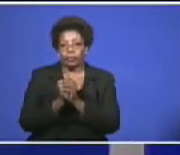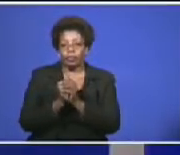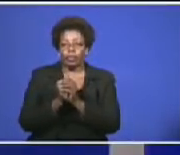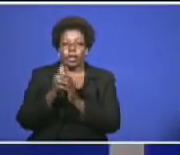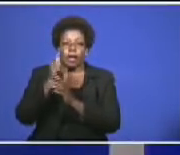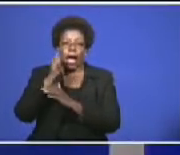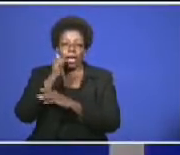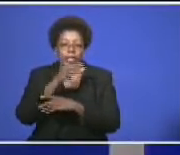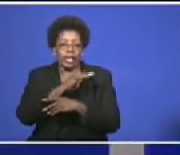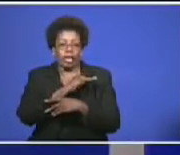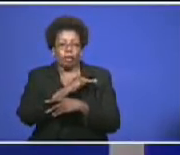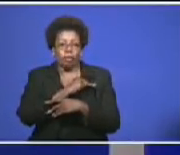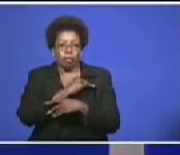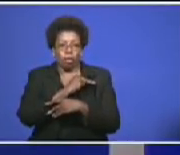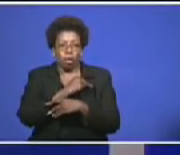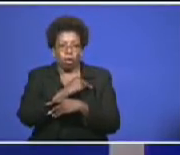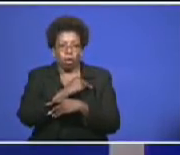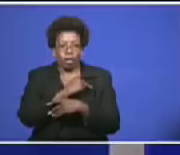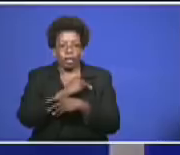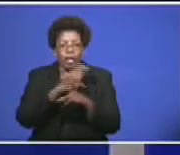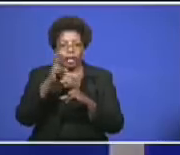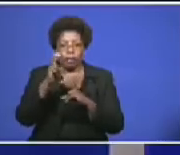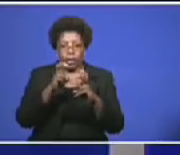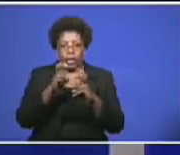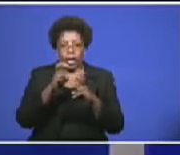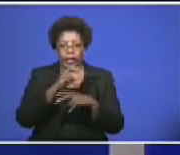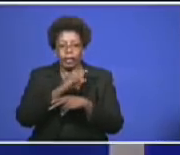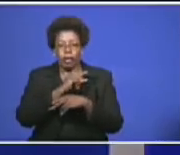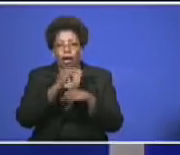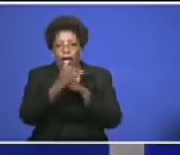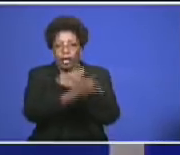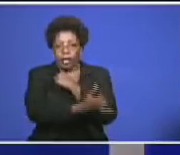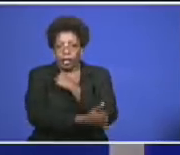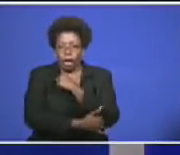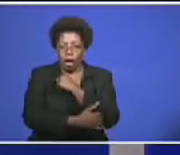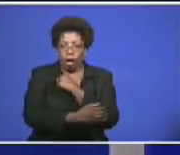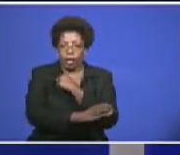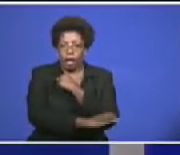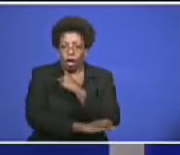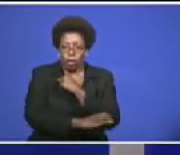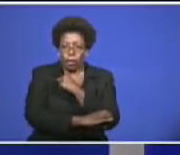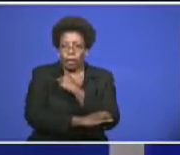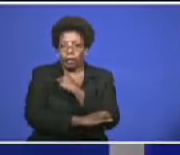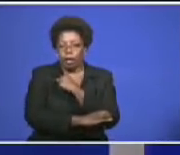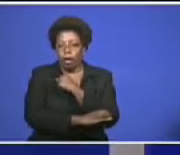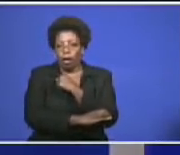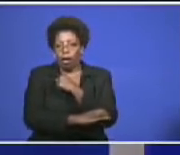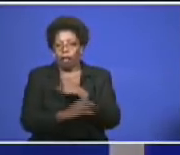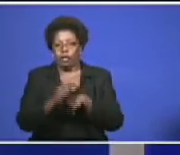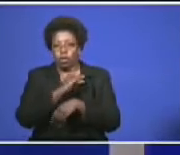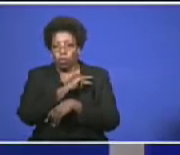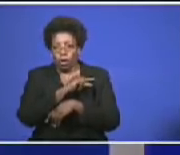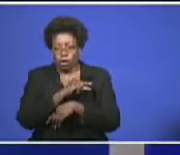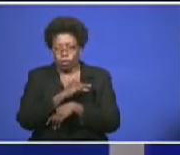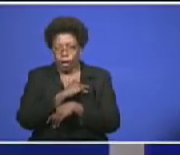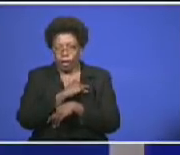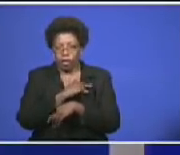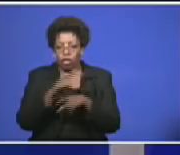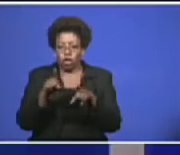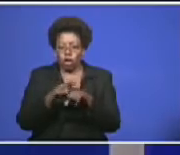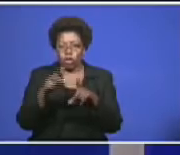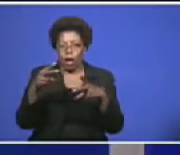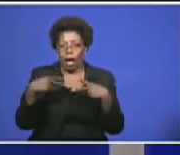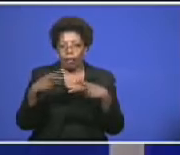to compete for the Bahamas at the Caribbean Cup qualifier. And while there is still some unfinished business with the national team later in the summer, she also has